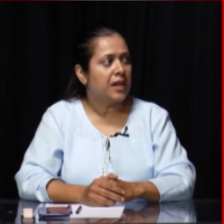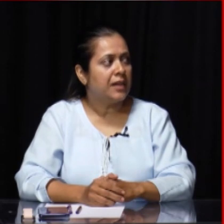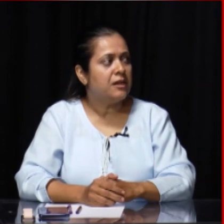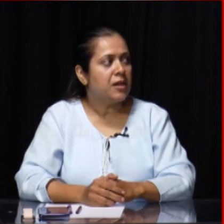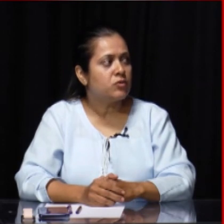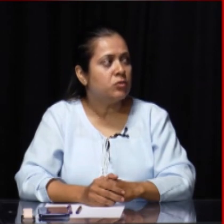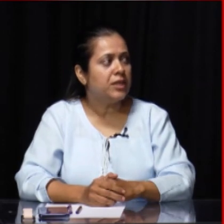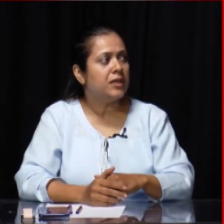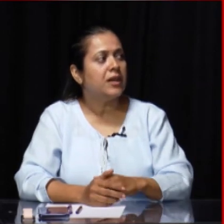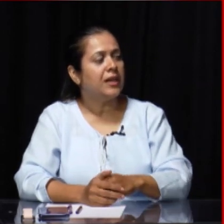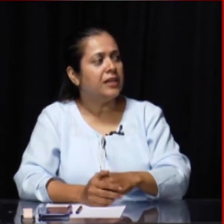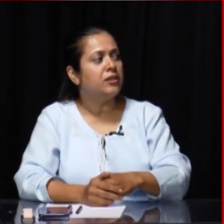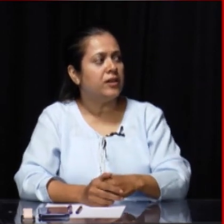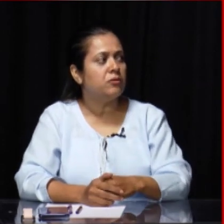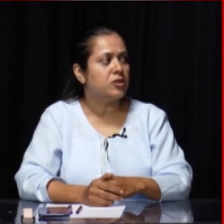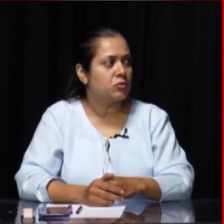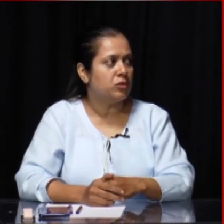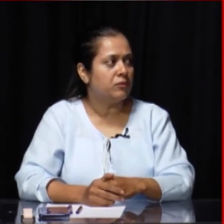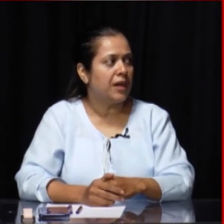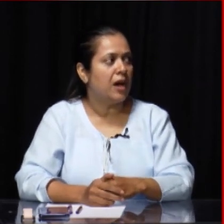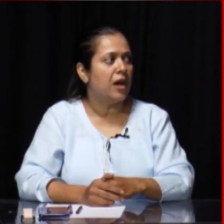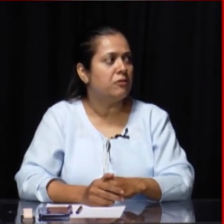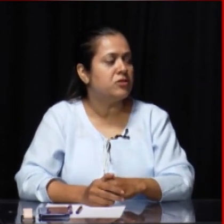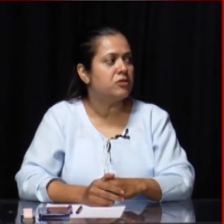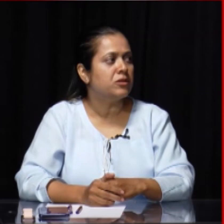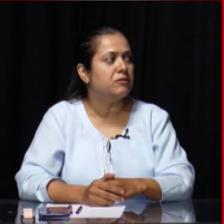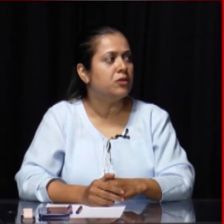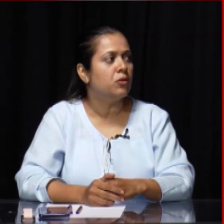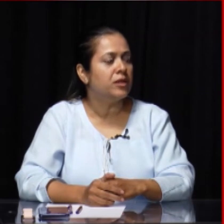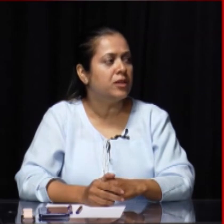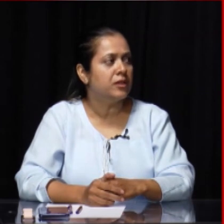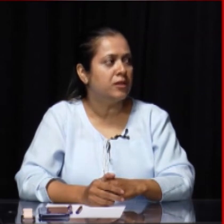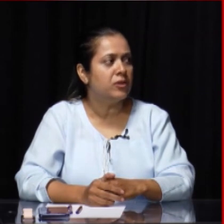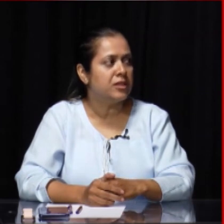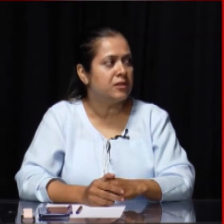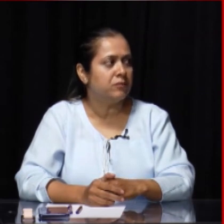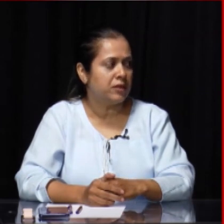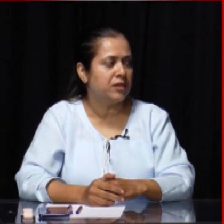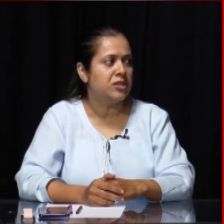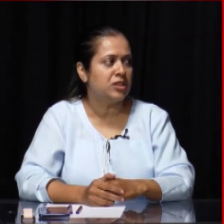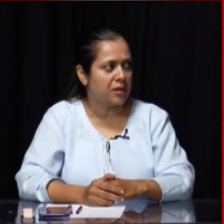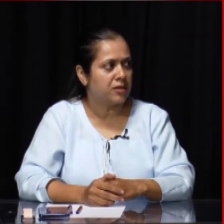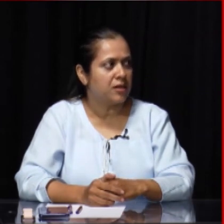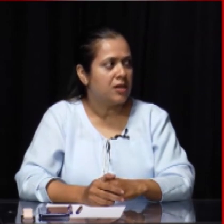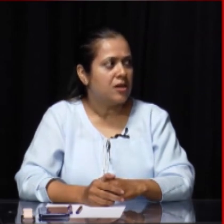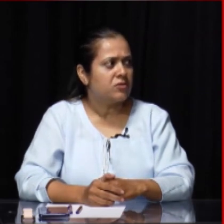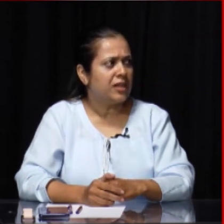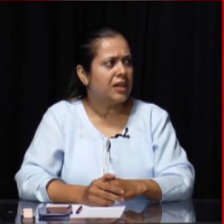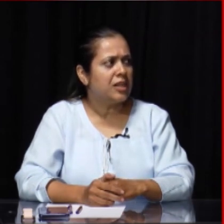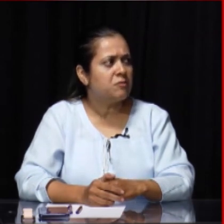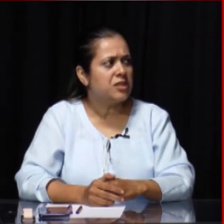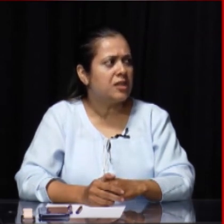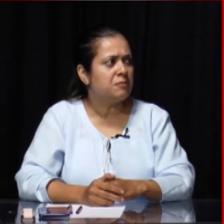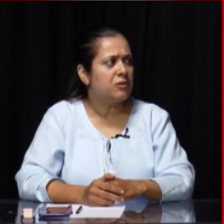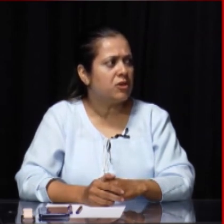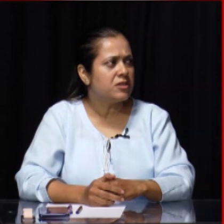I was born deaf, but I did my schooling in a regular school where I was, you know, given oralism teaching method. So